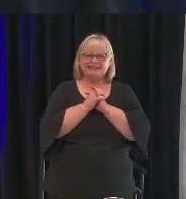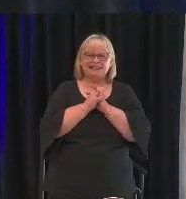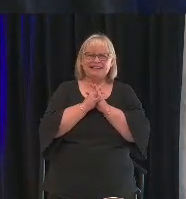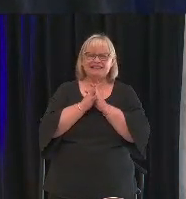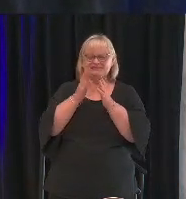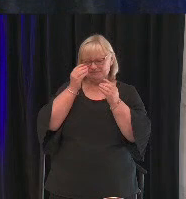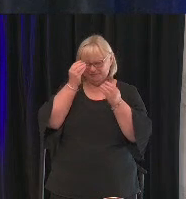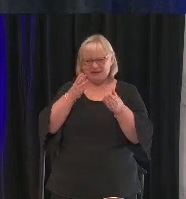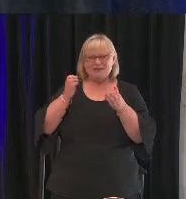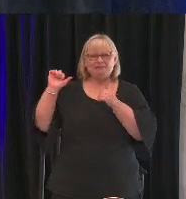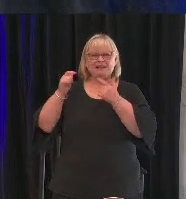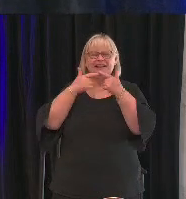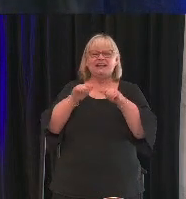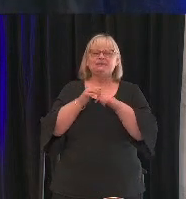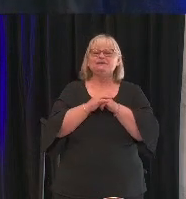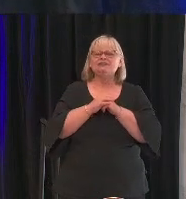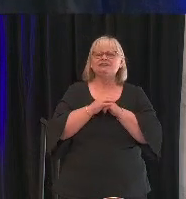Assalamu alaikum.